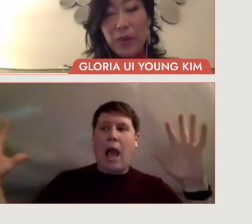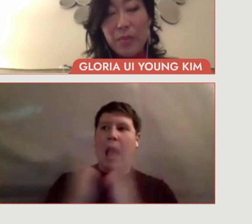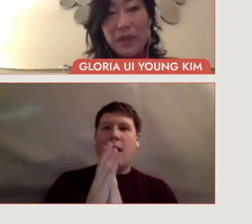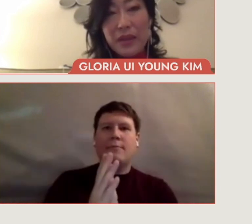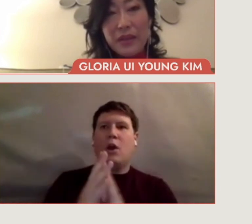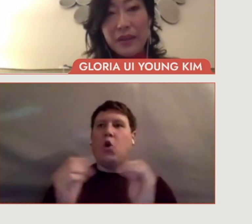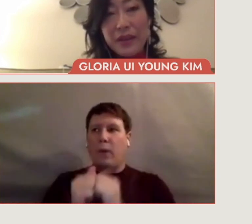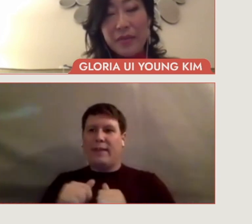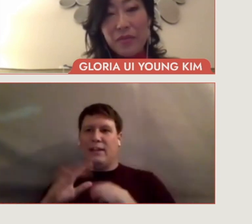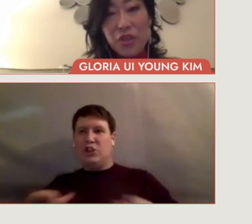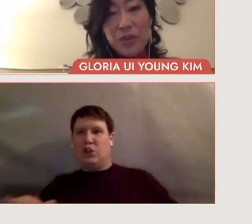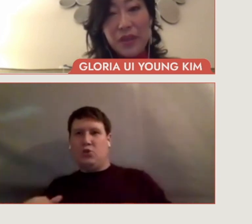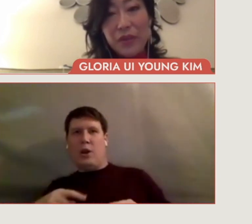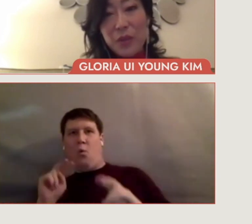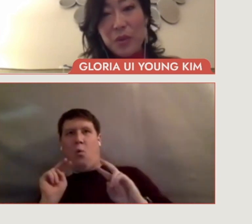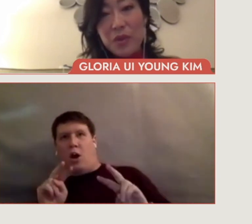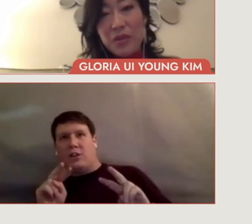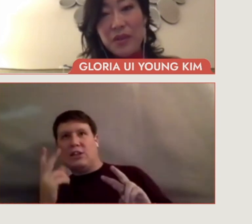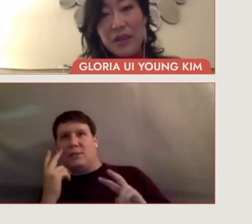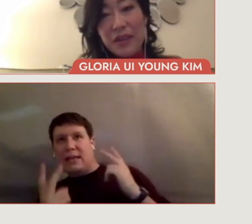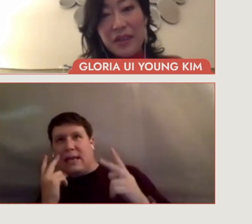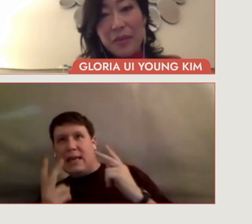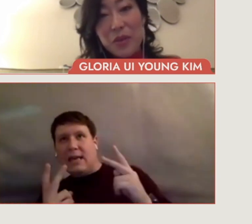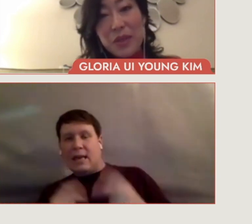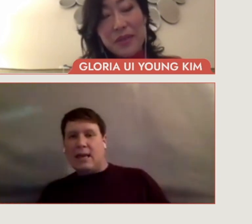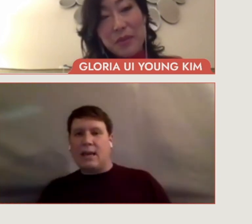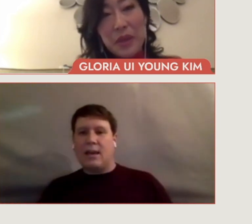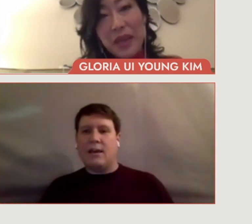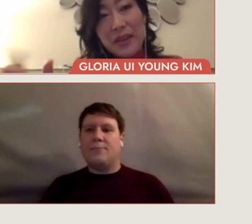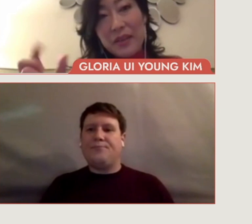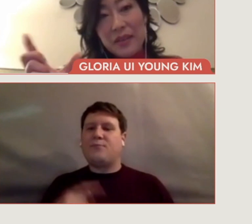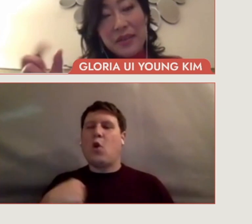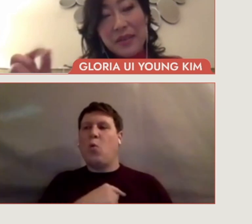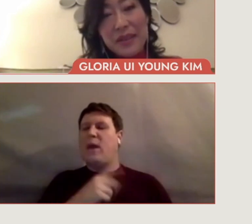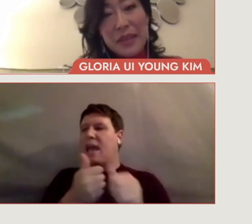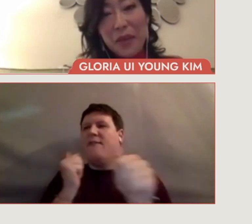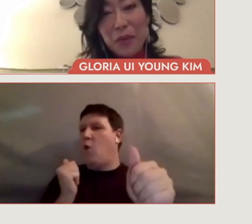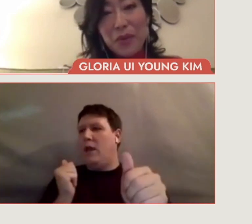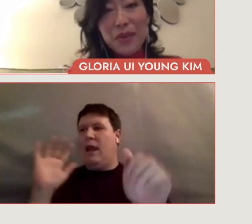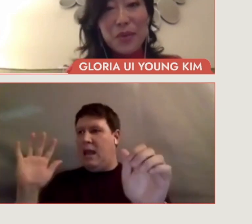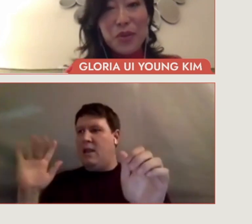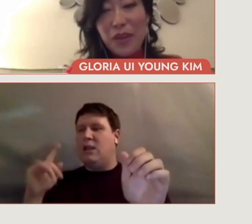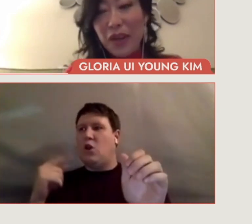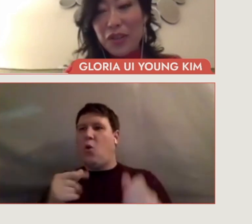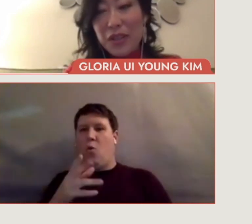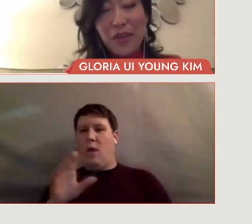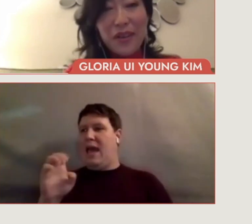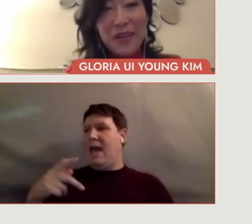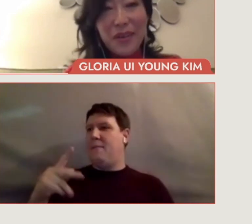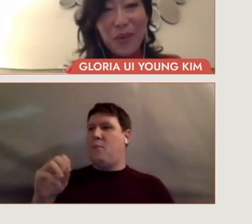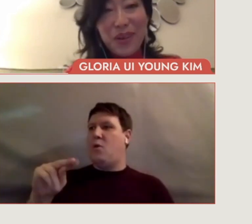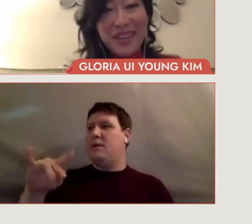with Eponine, she was never exposed to it. That was just we edited it together, so she never actually